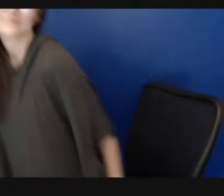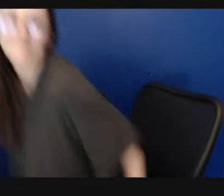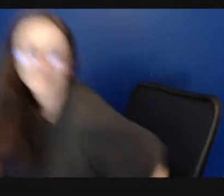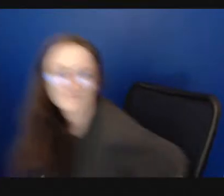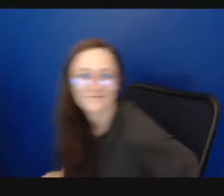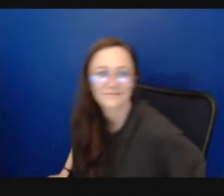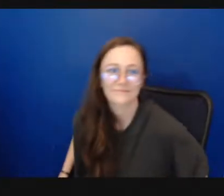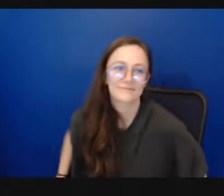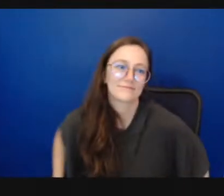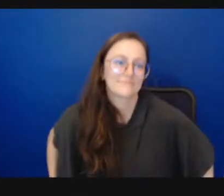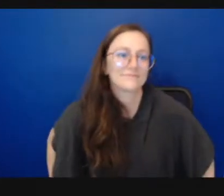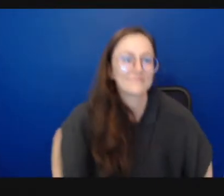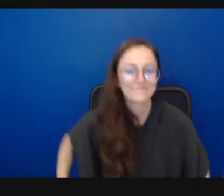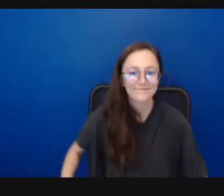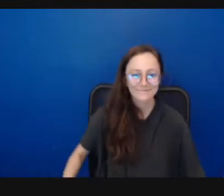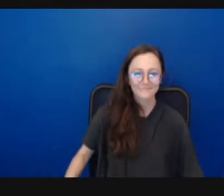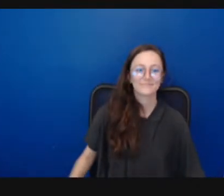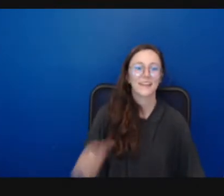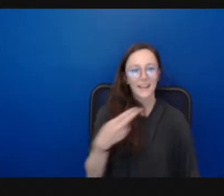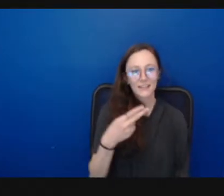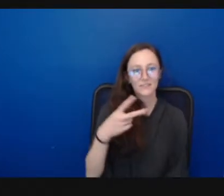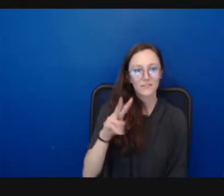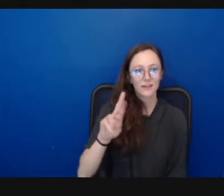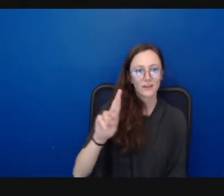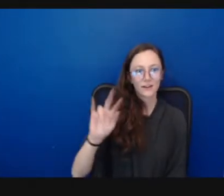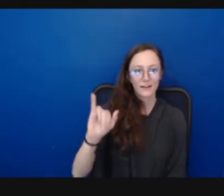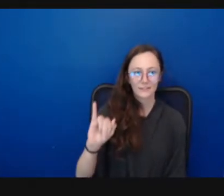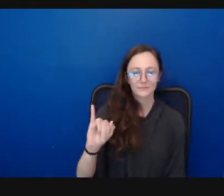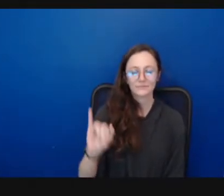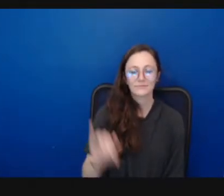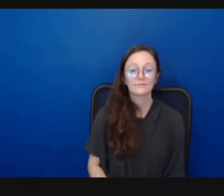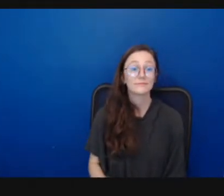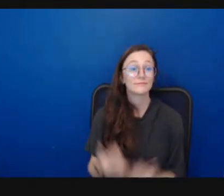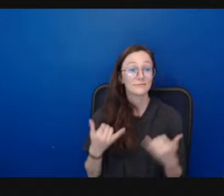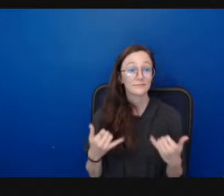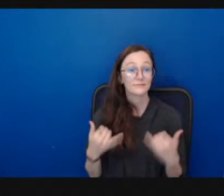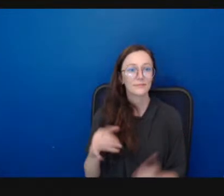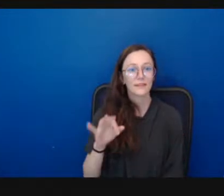Education and Resilience Institute. Today is Thursday, February 15th,